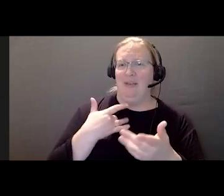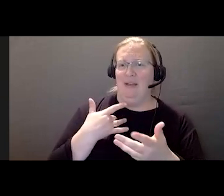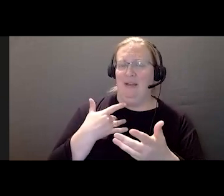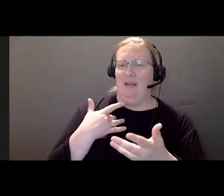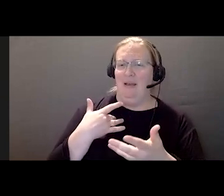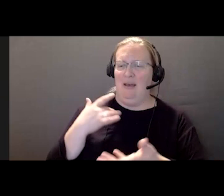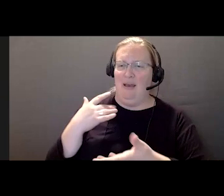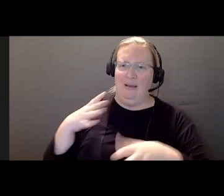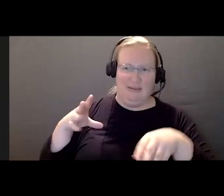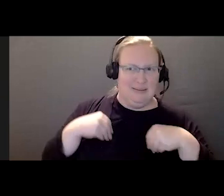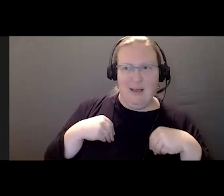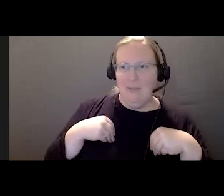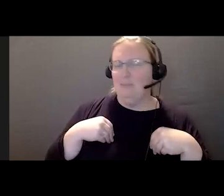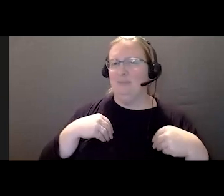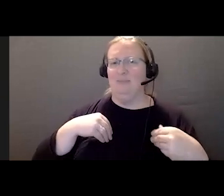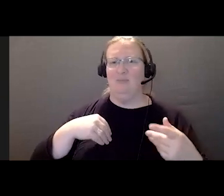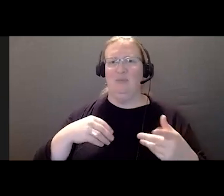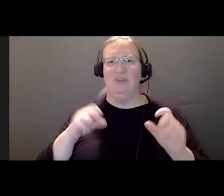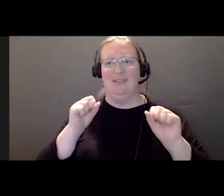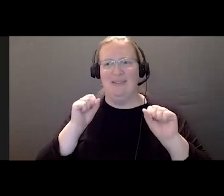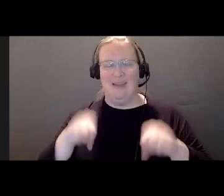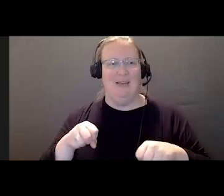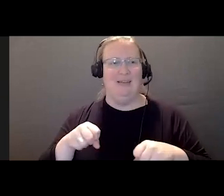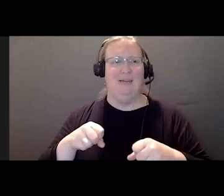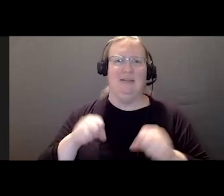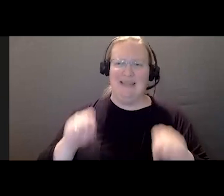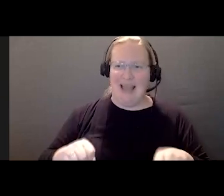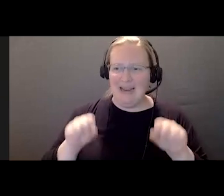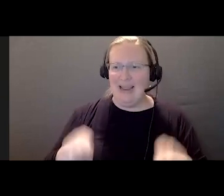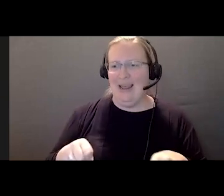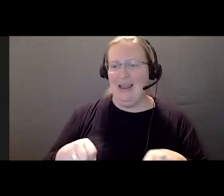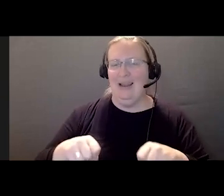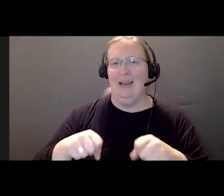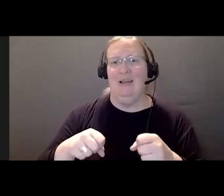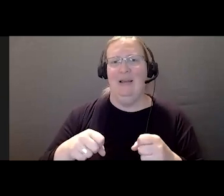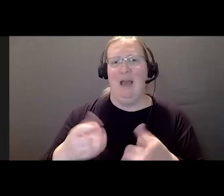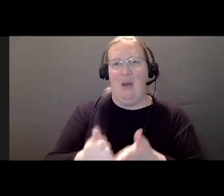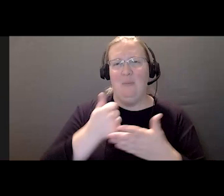possible. They notice my potential, which allows me to see it as well.